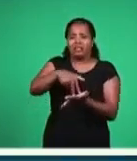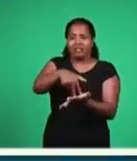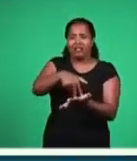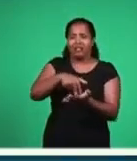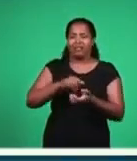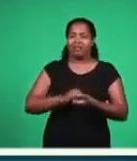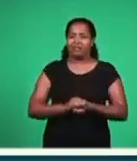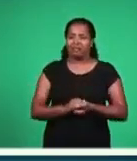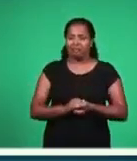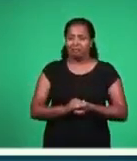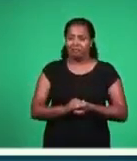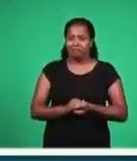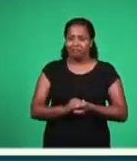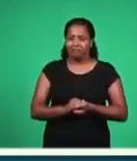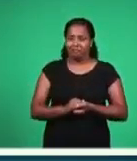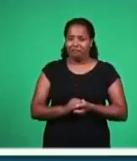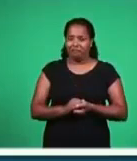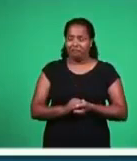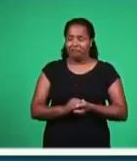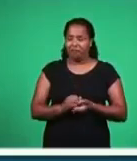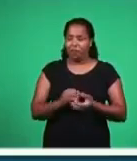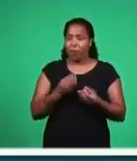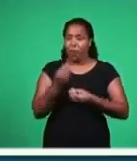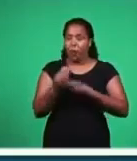How does it happen?